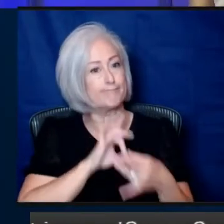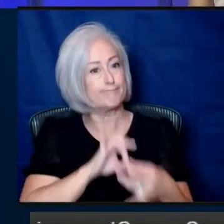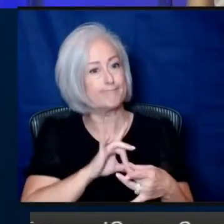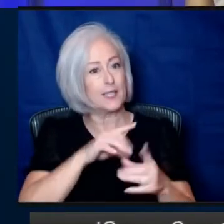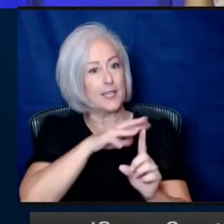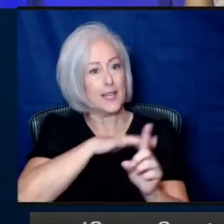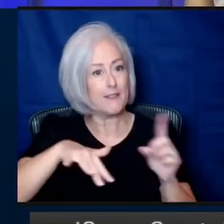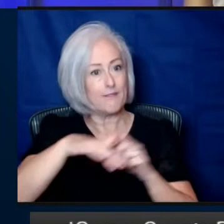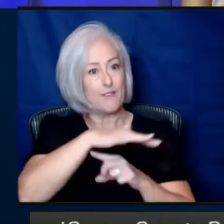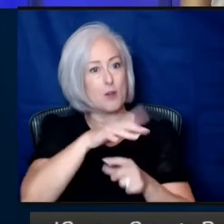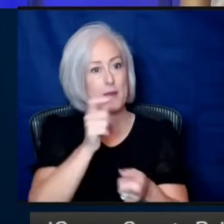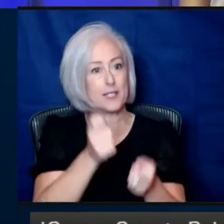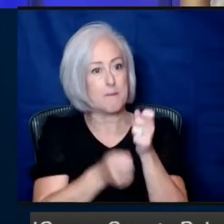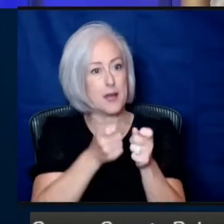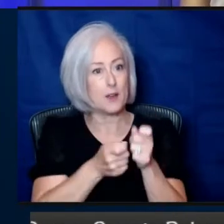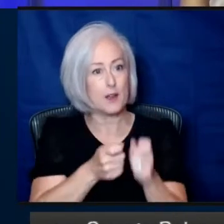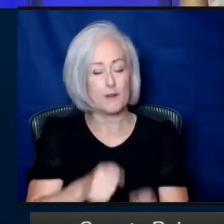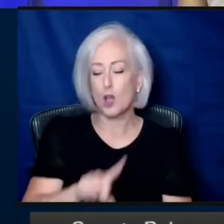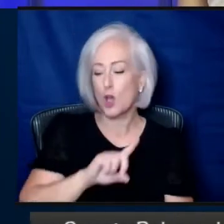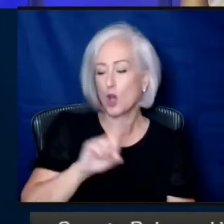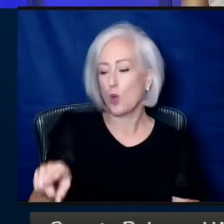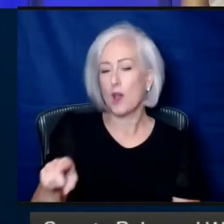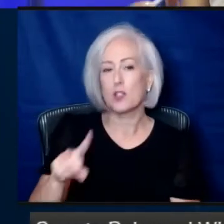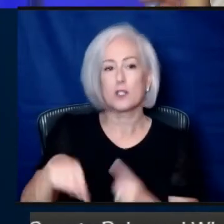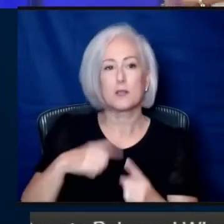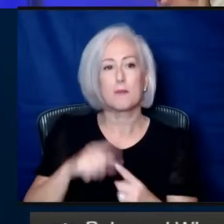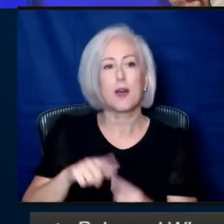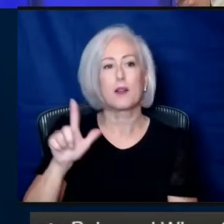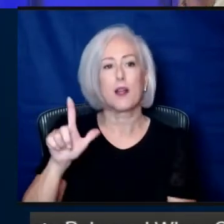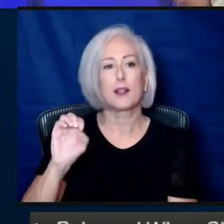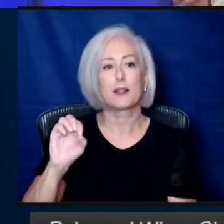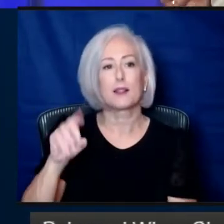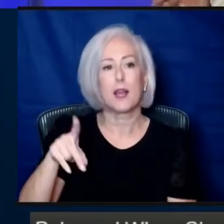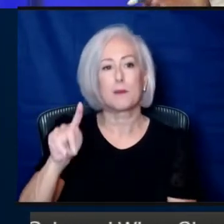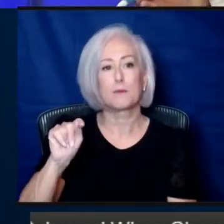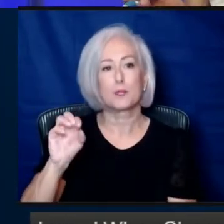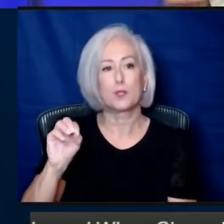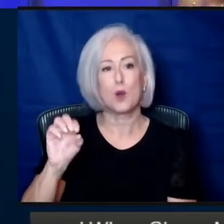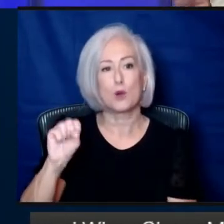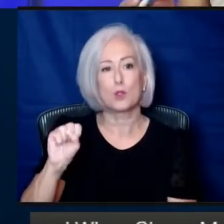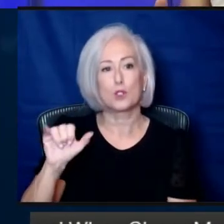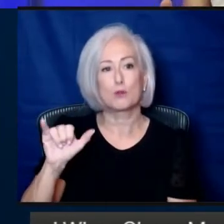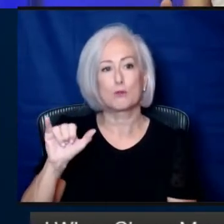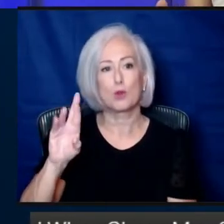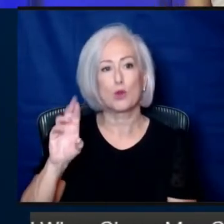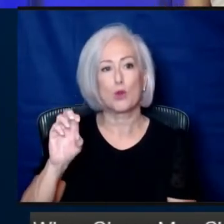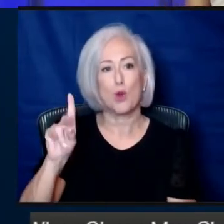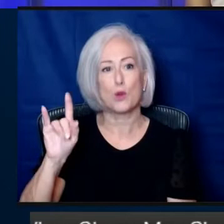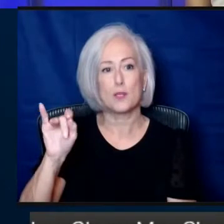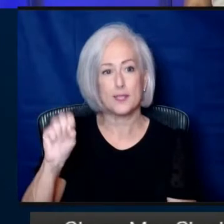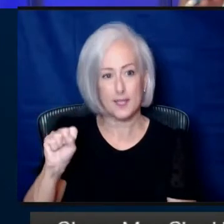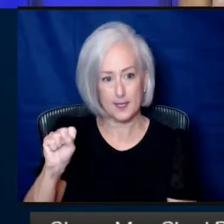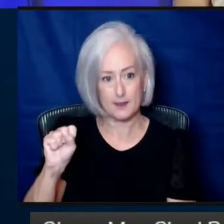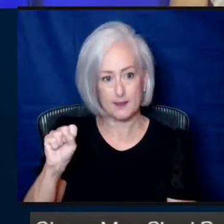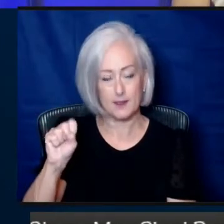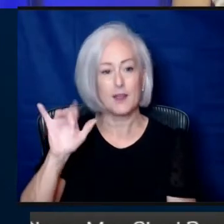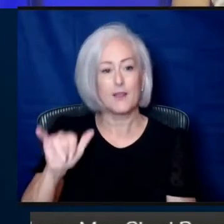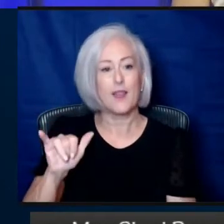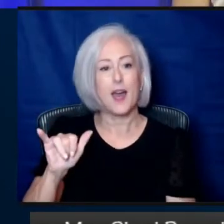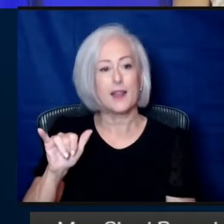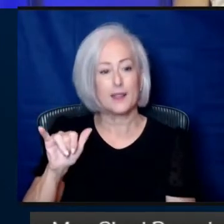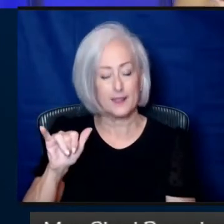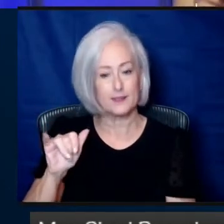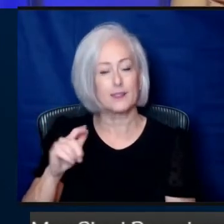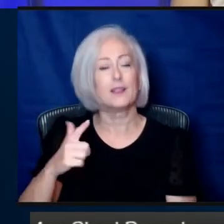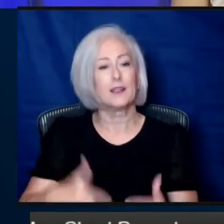about leptospirosis, also called lepto. A lot of people will refer to that in short. A life-threatening bacterial disease. Dogs can get